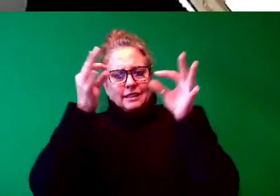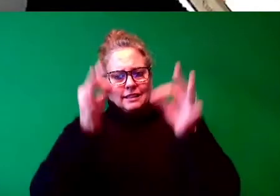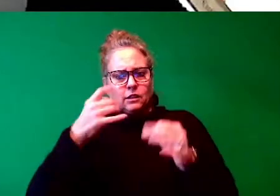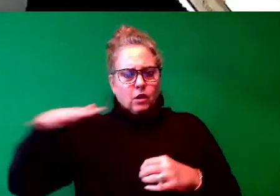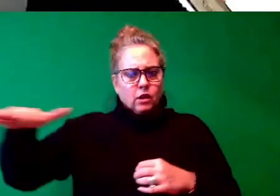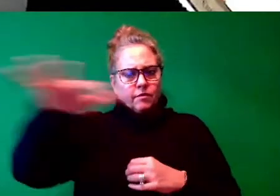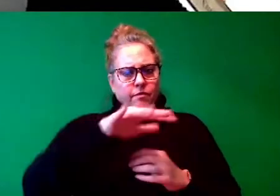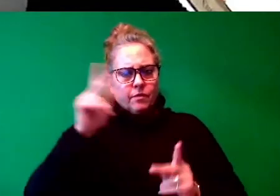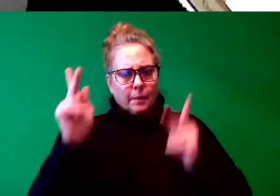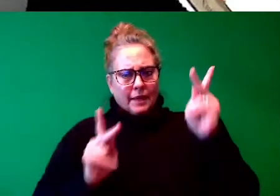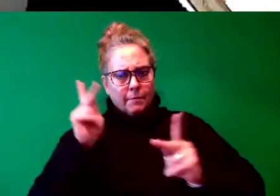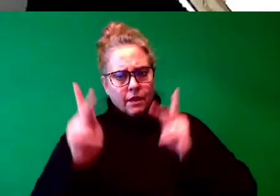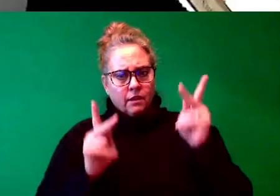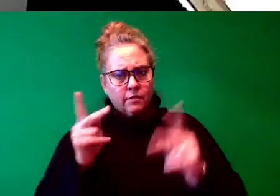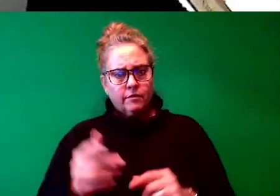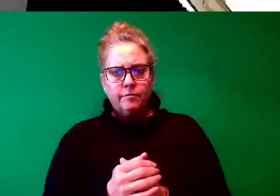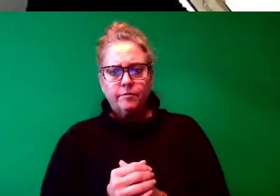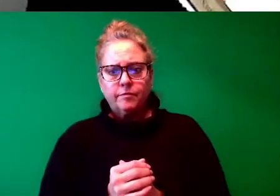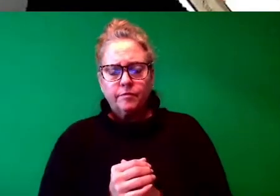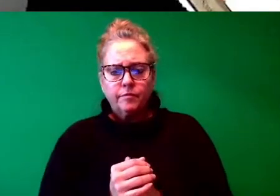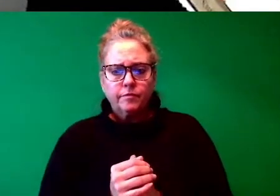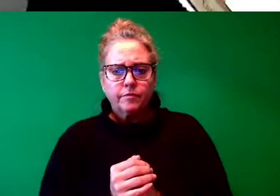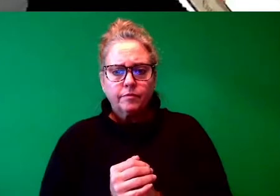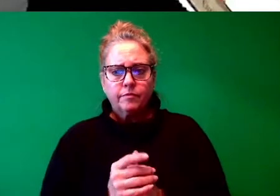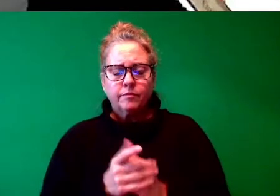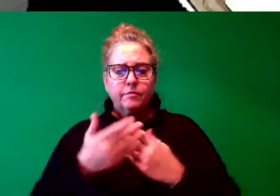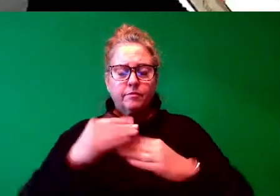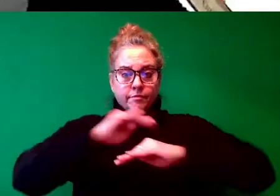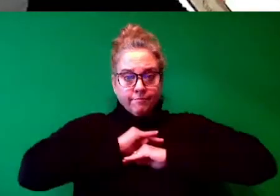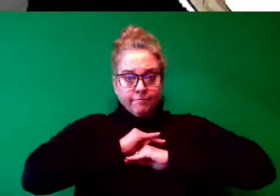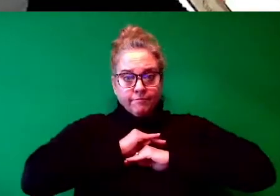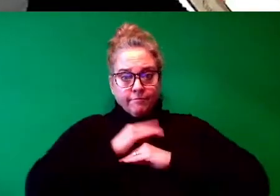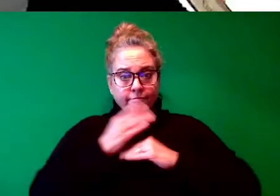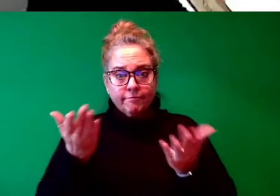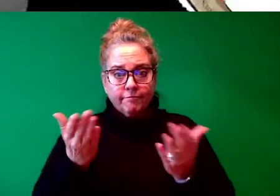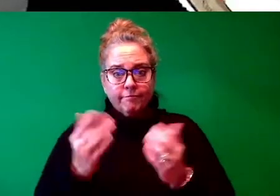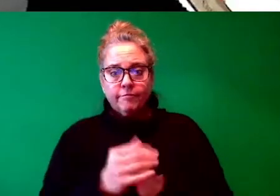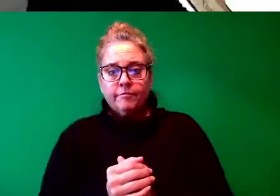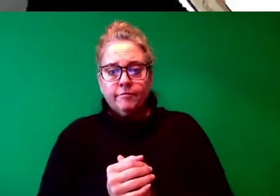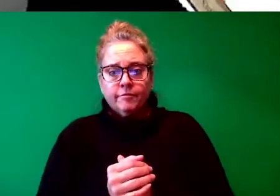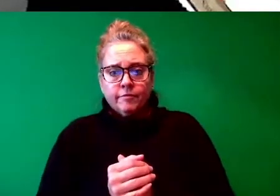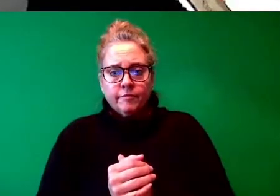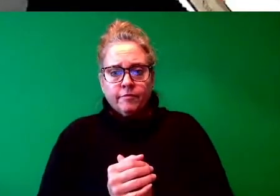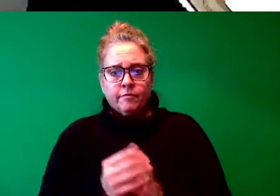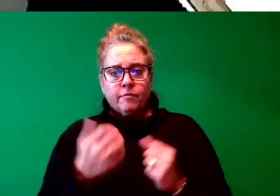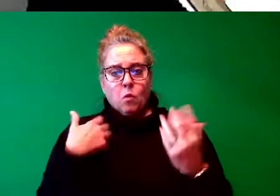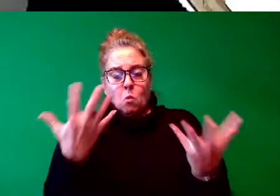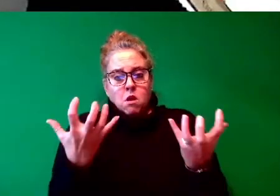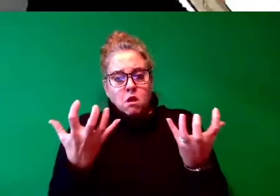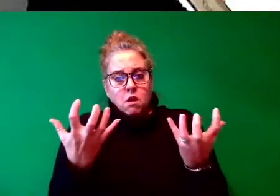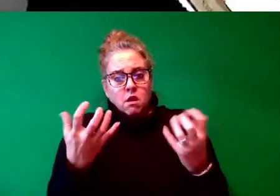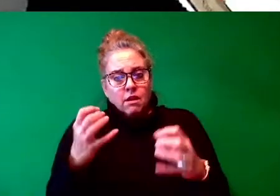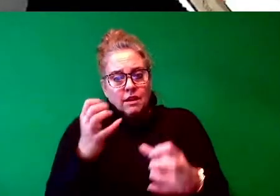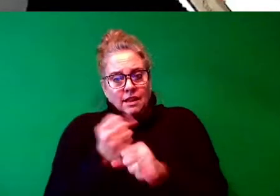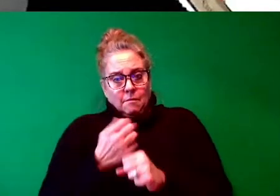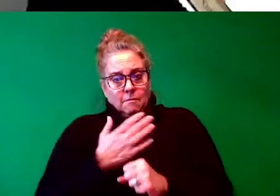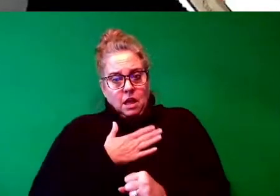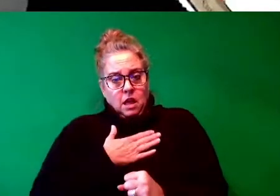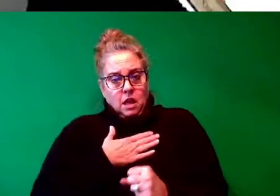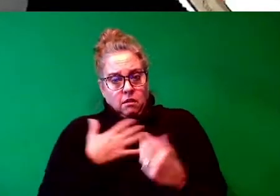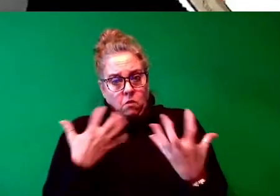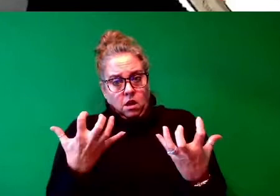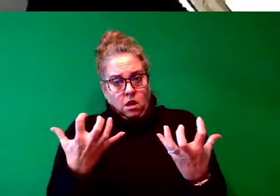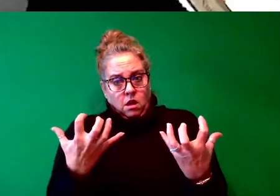that if I needed an emergency appendectomy, I want to be able to get one. I don't want to be turned away from a hospital because they don't have staffing